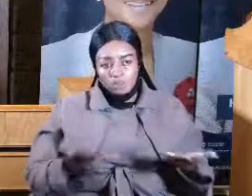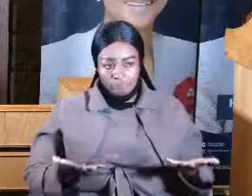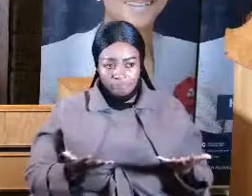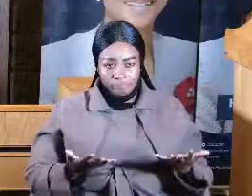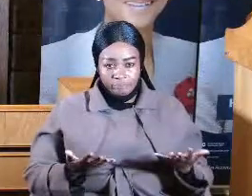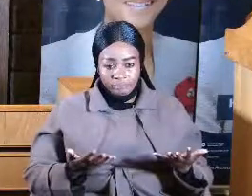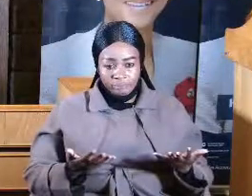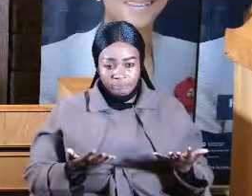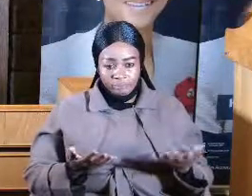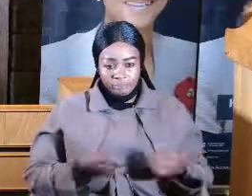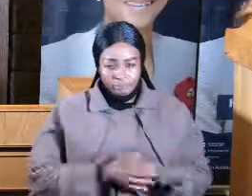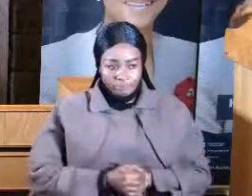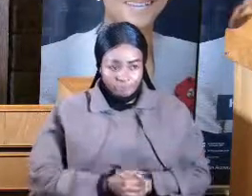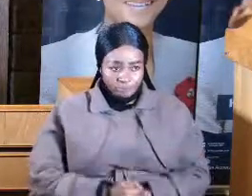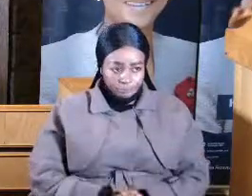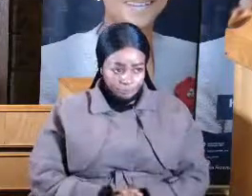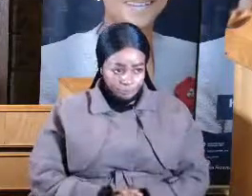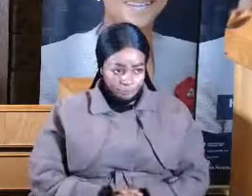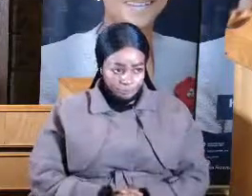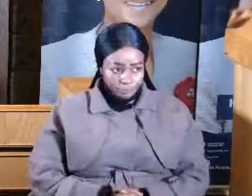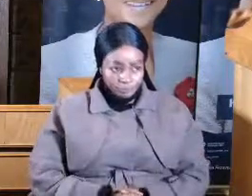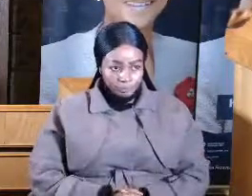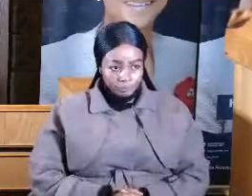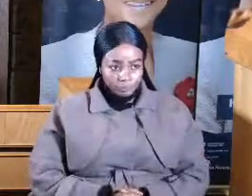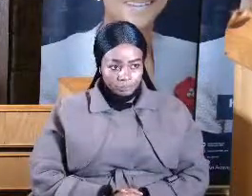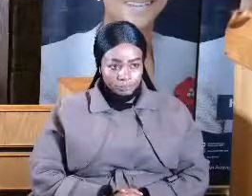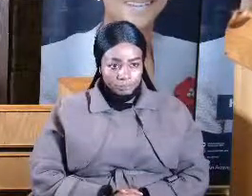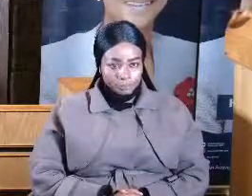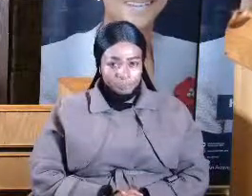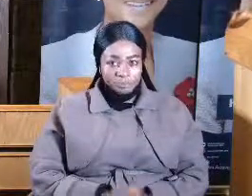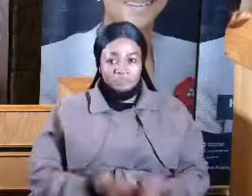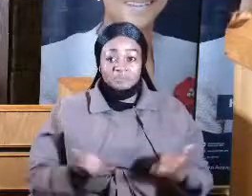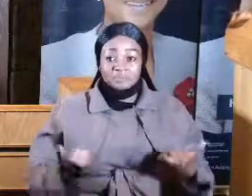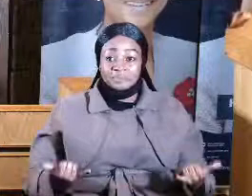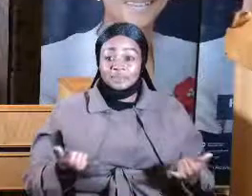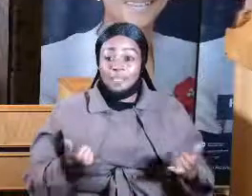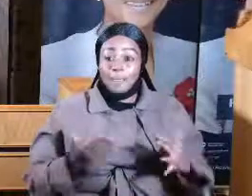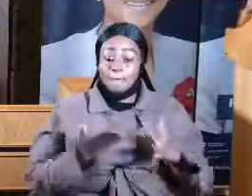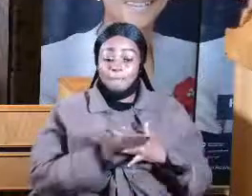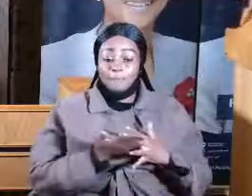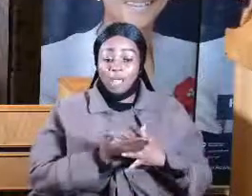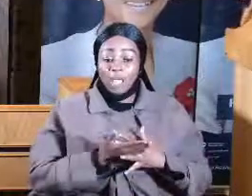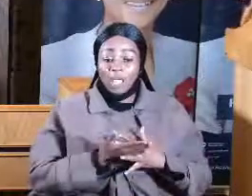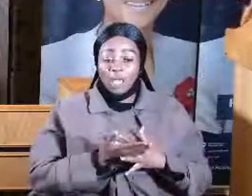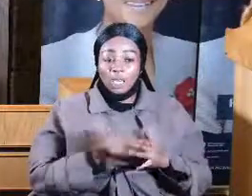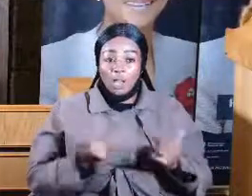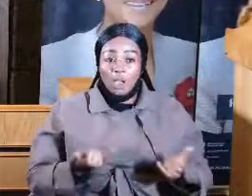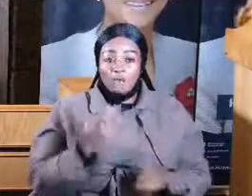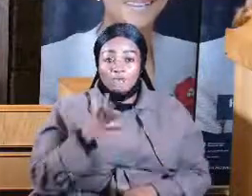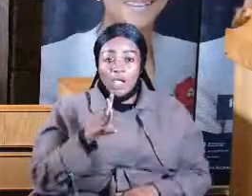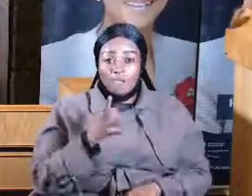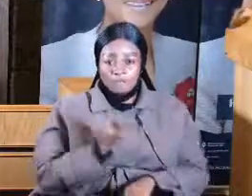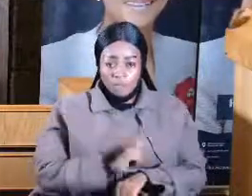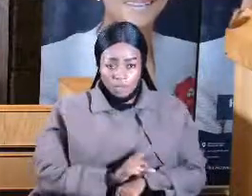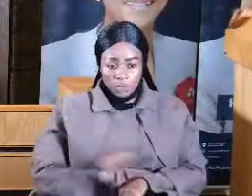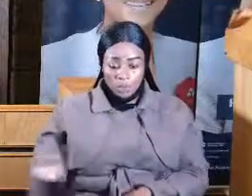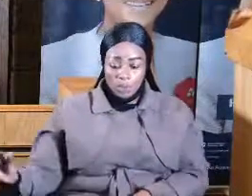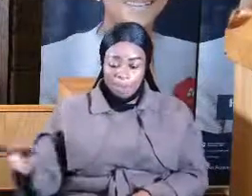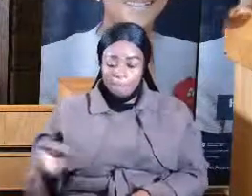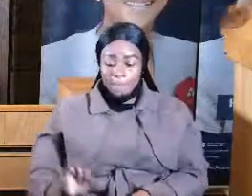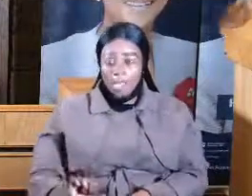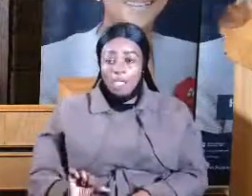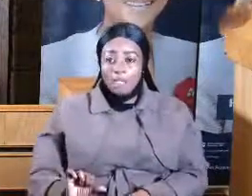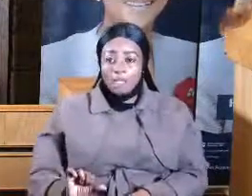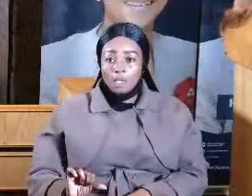due respect. And I am going to take a break of 5 minutes. When we come back, we'll